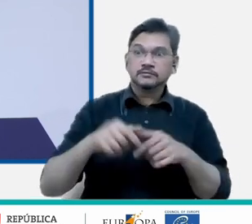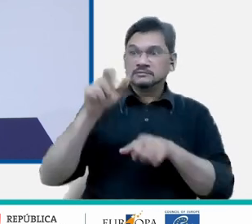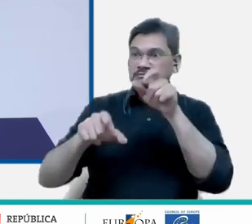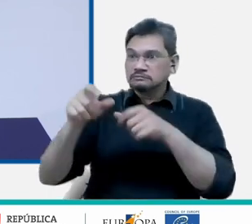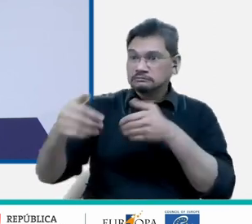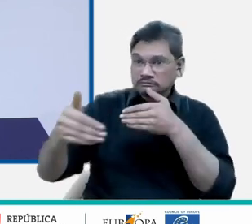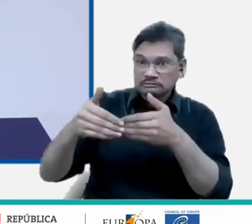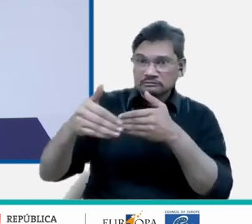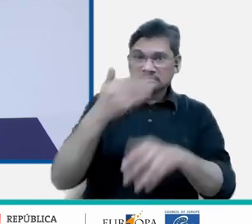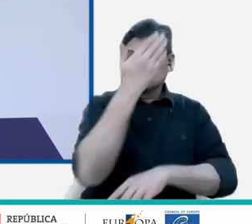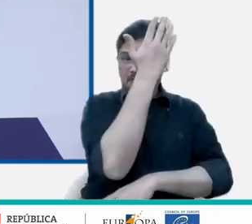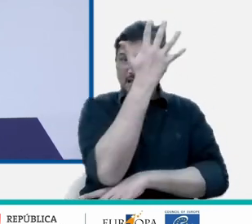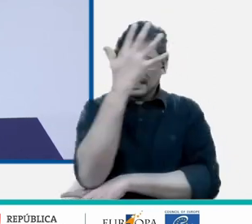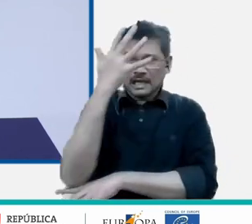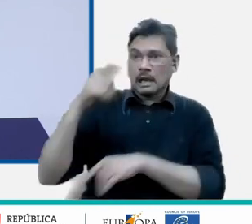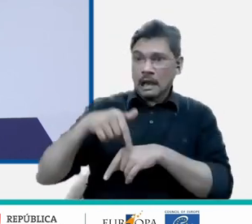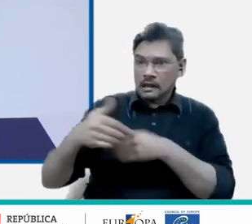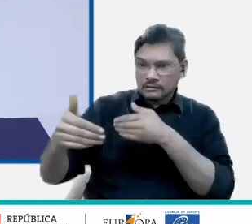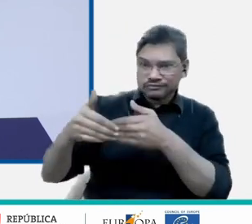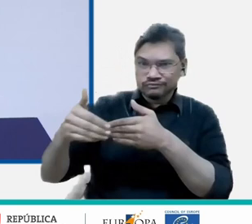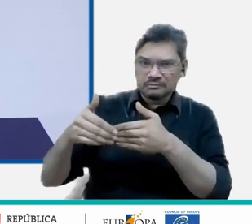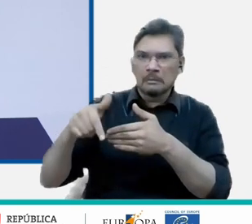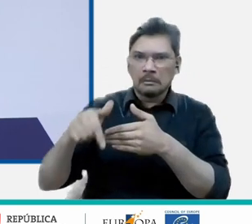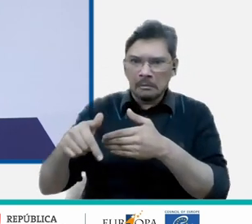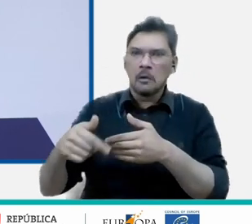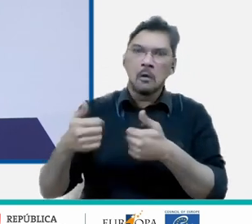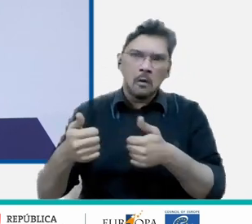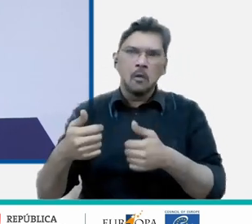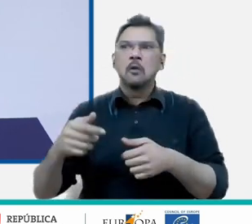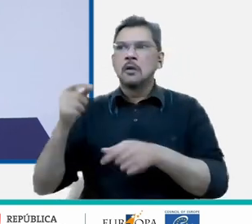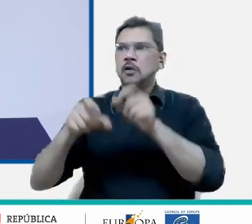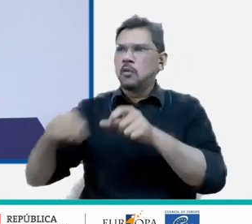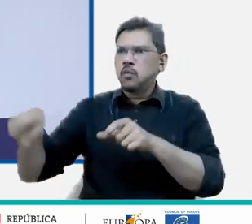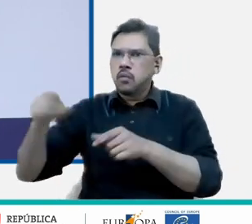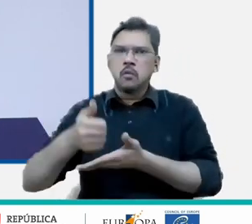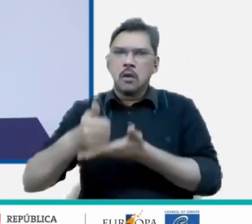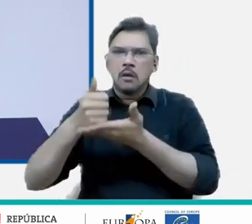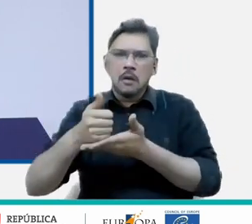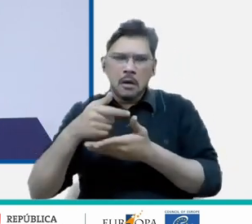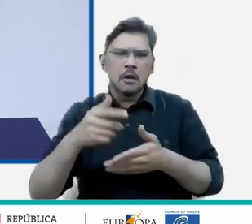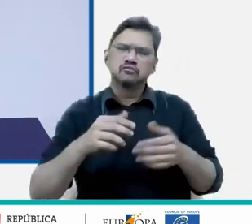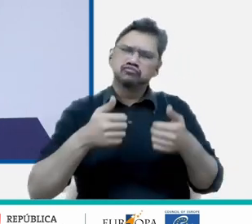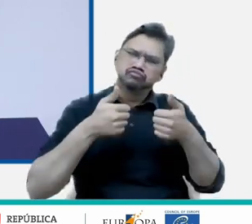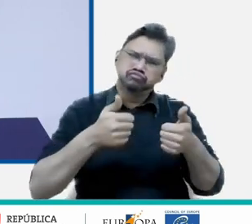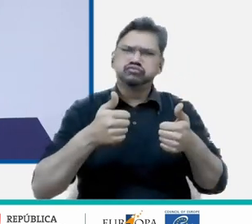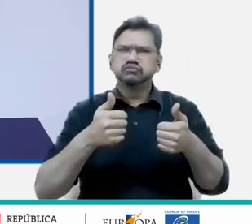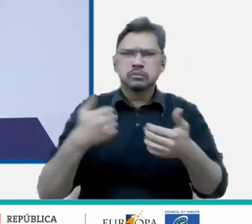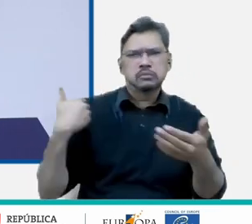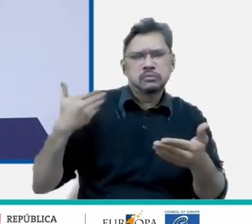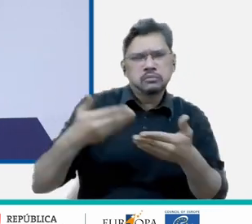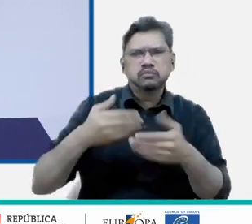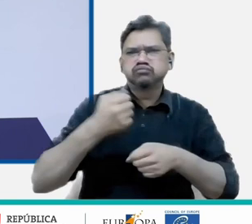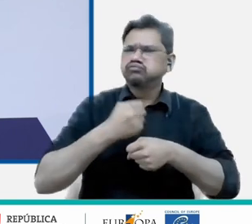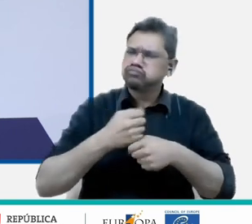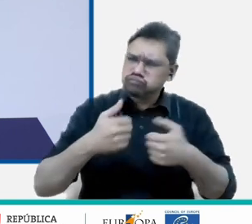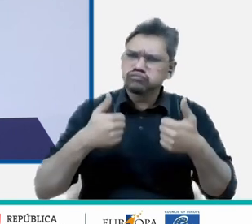forest management that has shown excellent results. And these are always only a few examples of the work that we